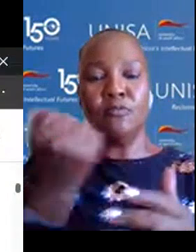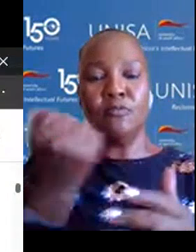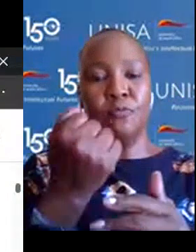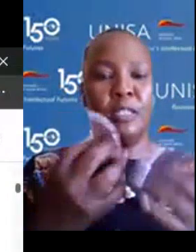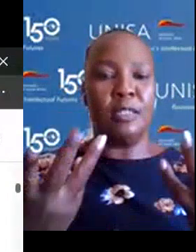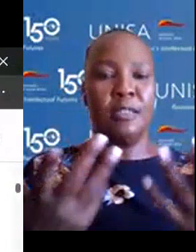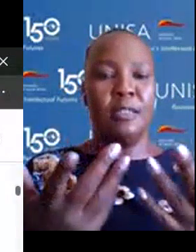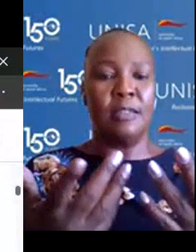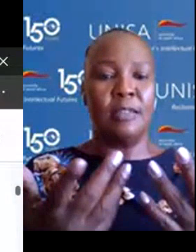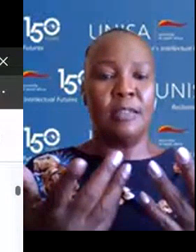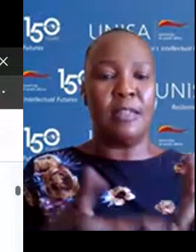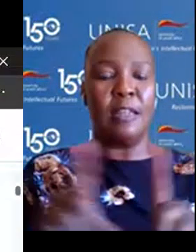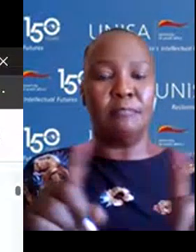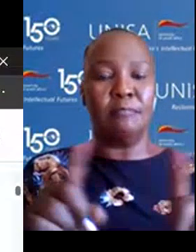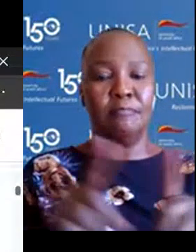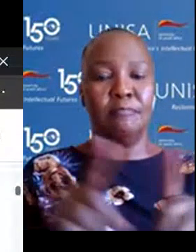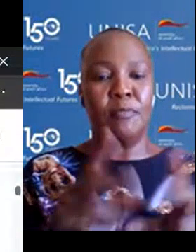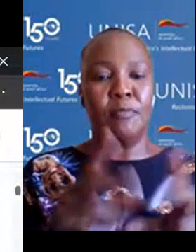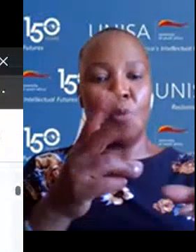basically they have copied